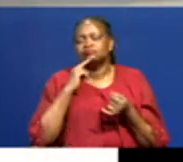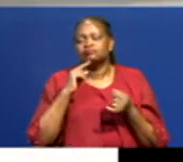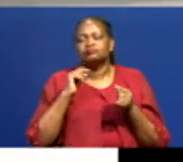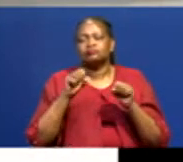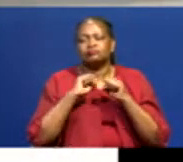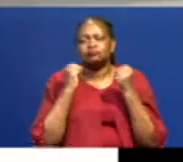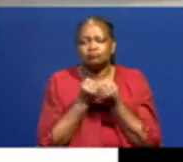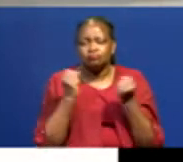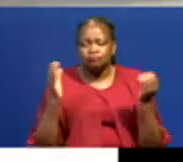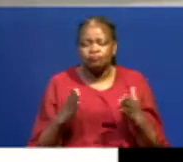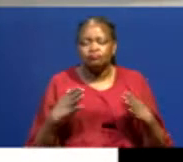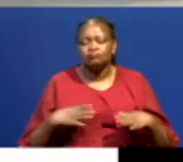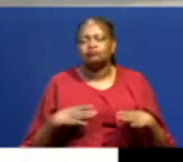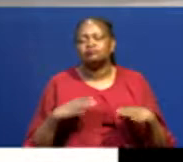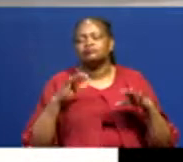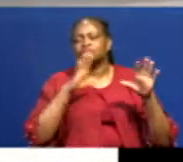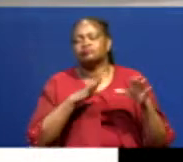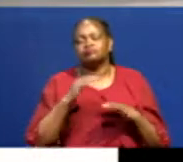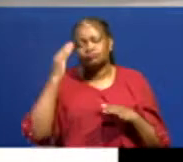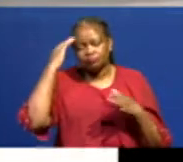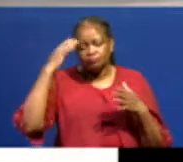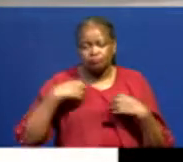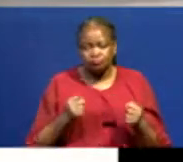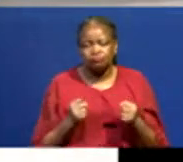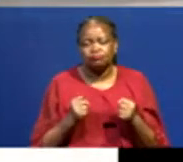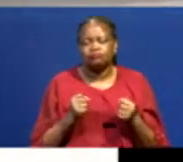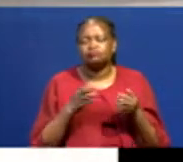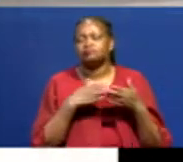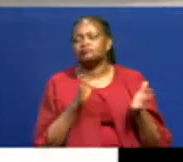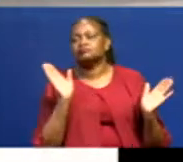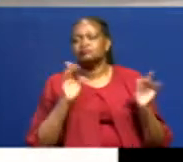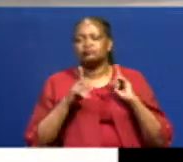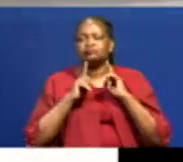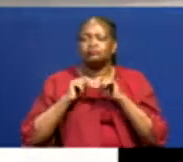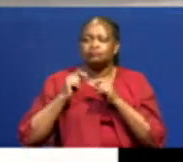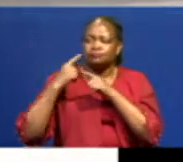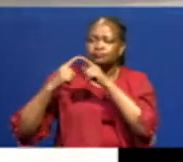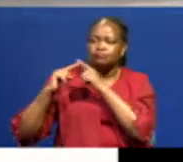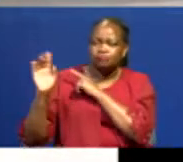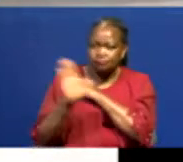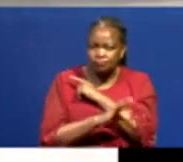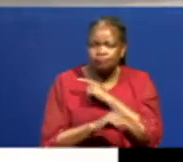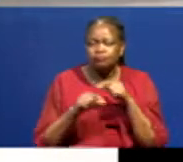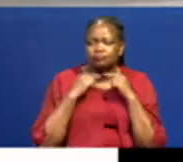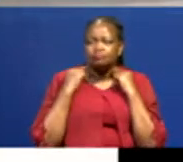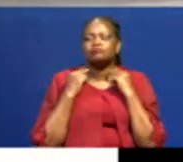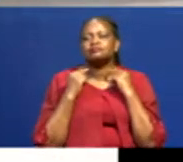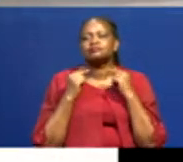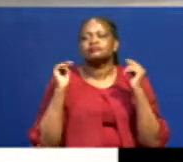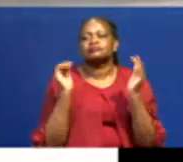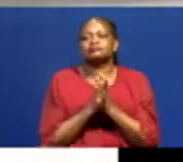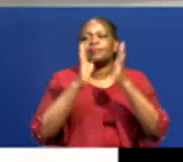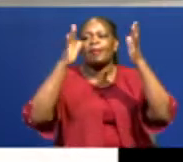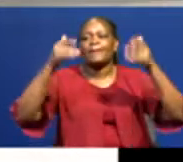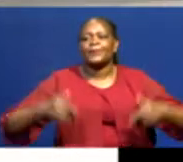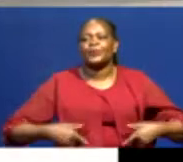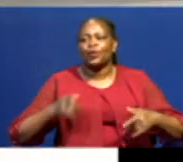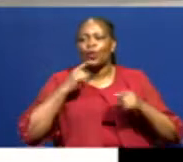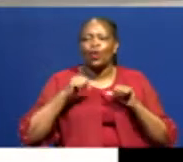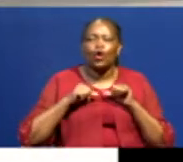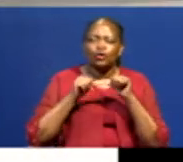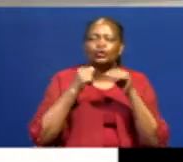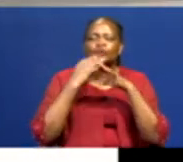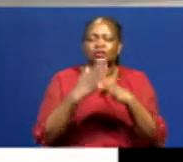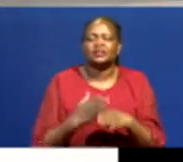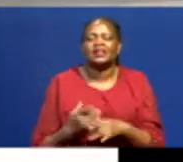from mental health to open up and speak about their experiences. Pastor Dorcas has hailed the youth who continue to share